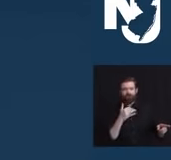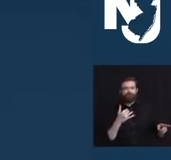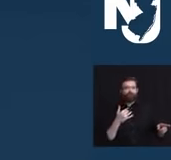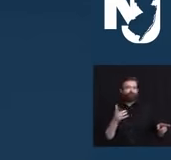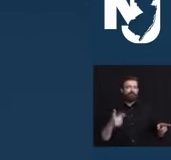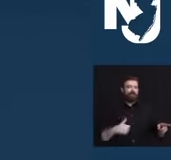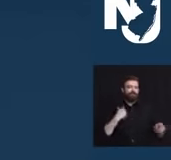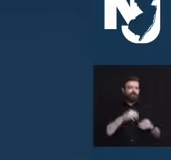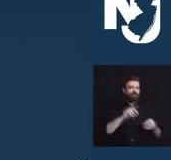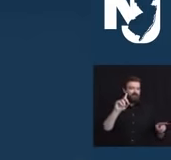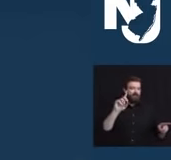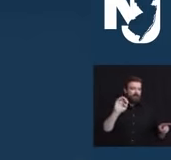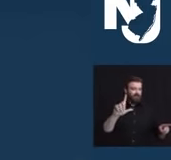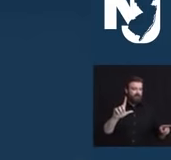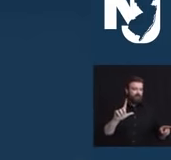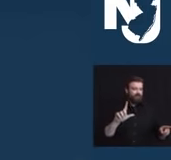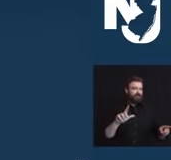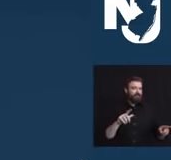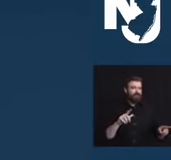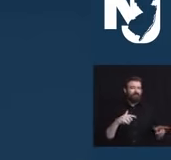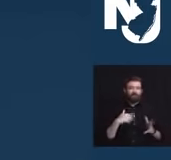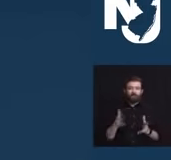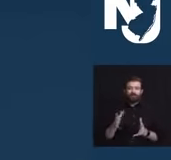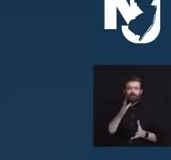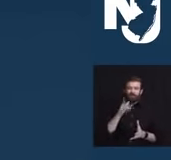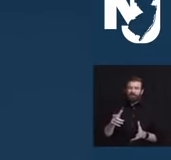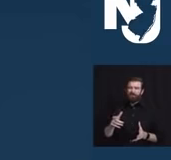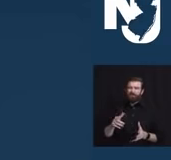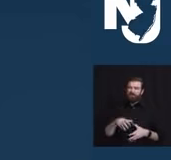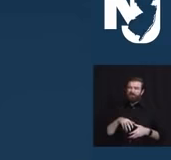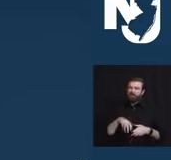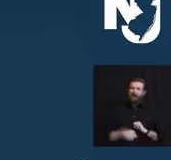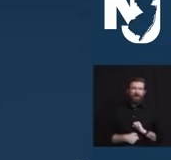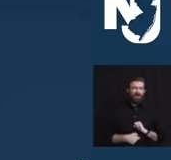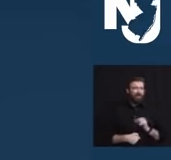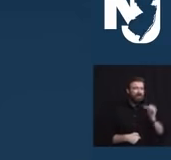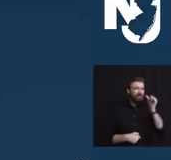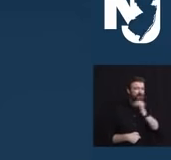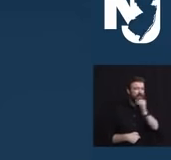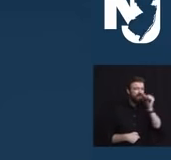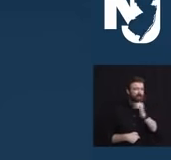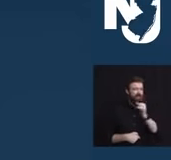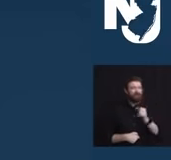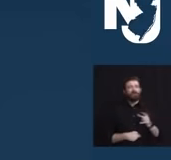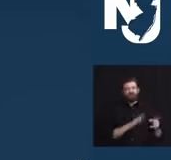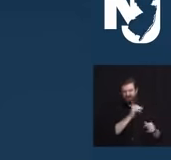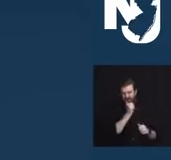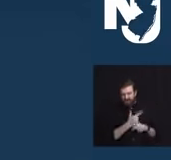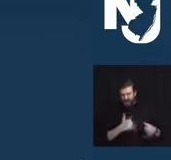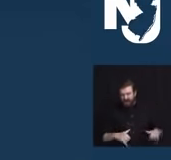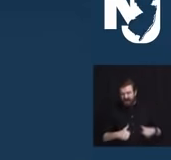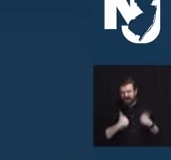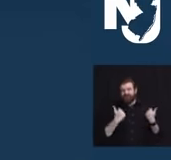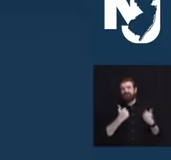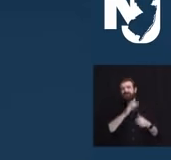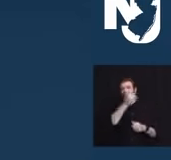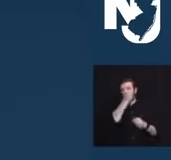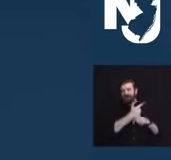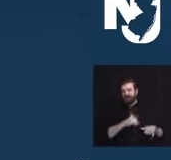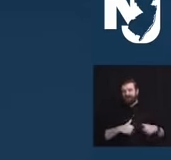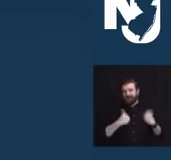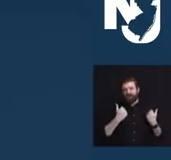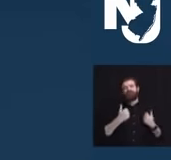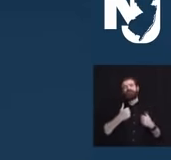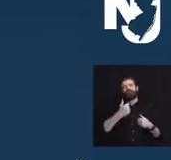brutal that I've had over the past 14 months. He also leaves his sister, Ayanna, and brother-in-law, Terrence, and brother, Isaiah.